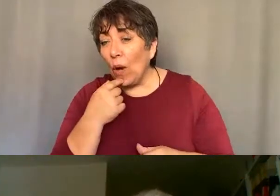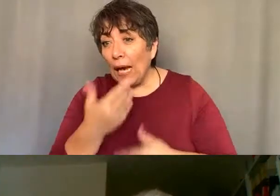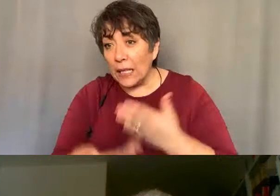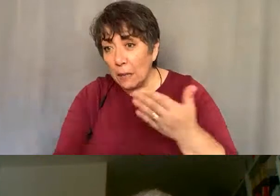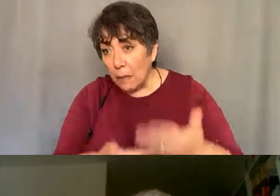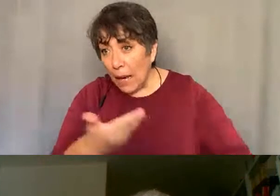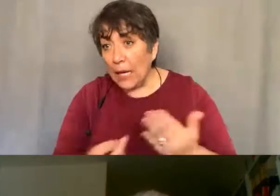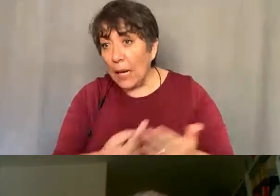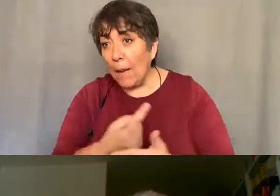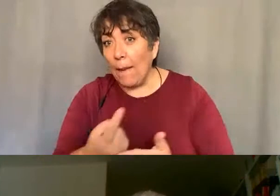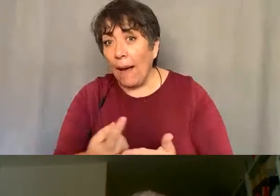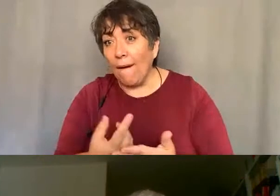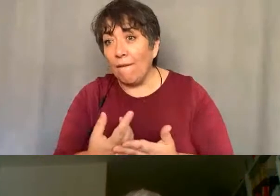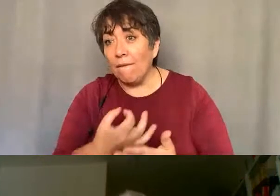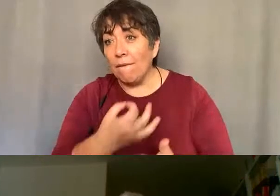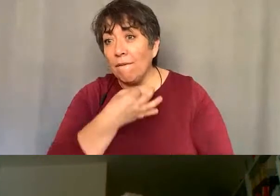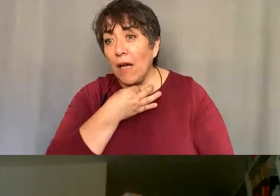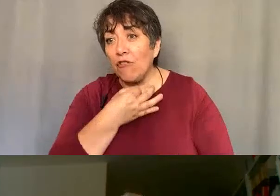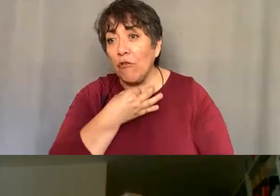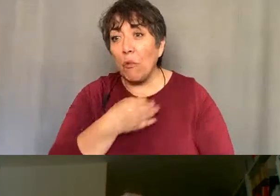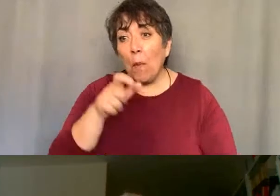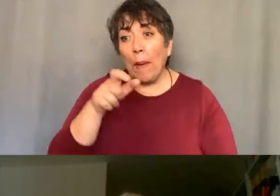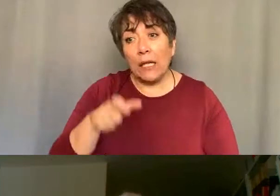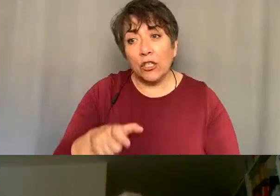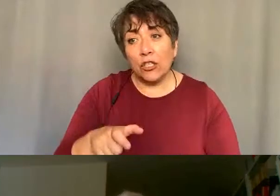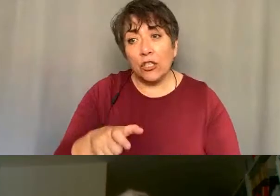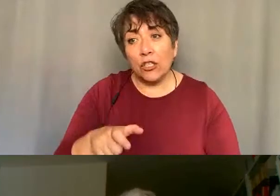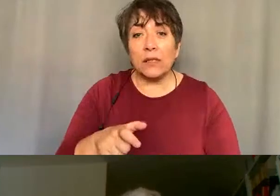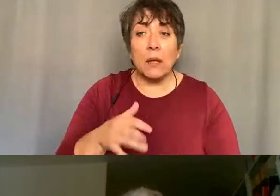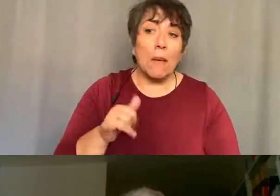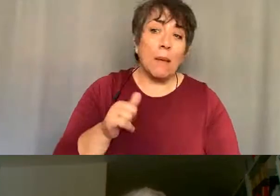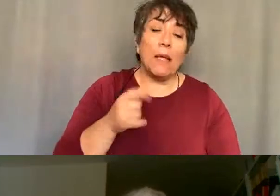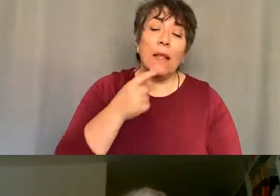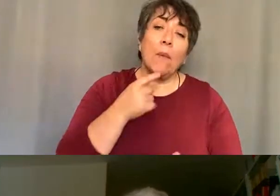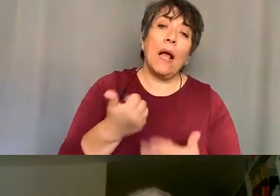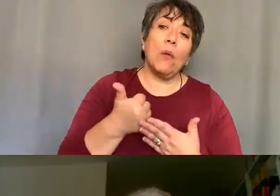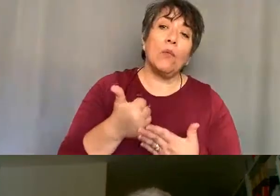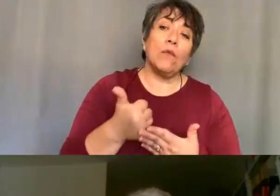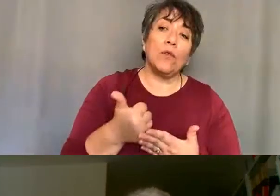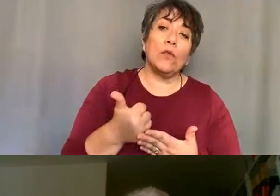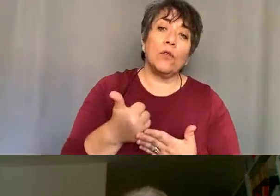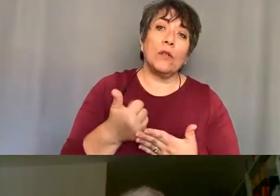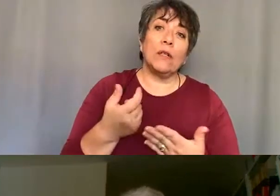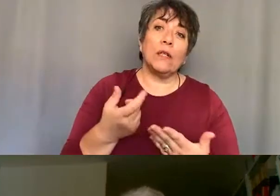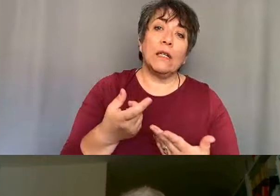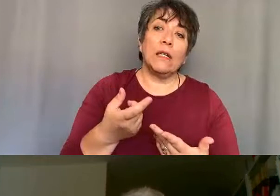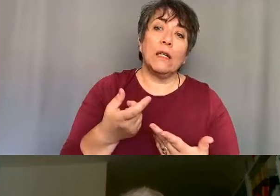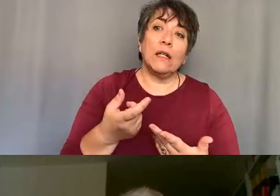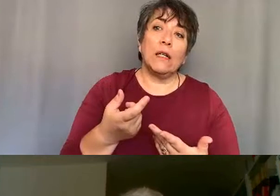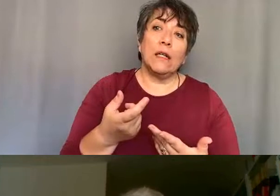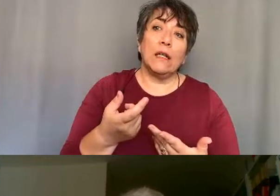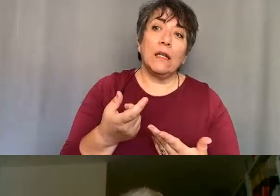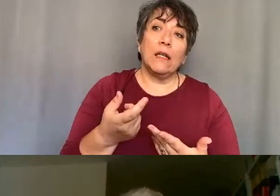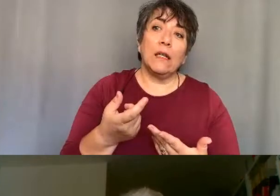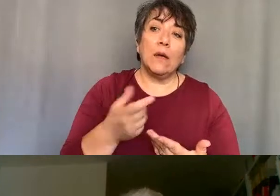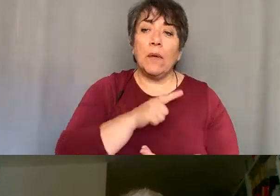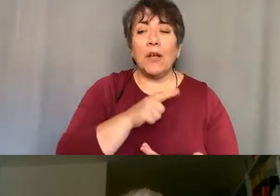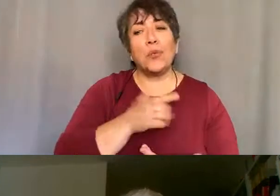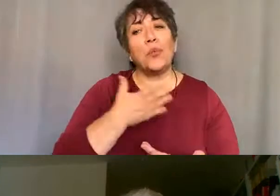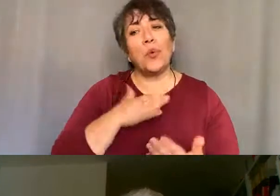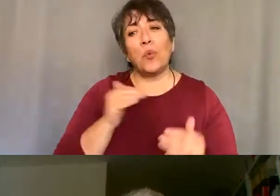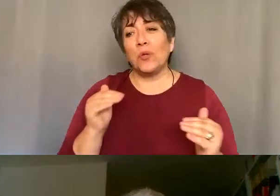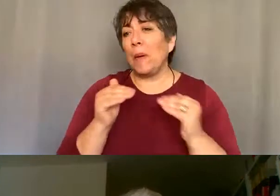them, which may be an option for some patients who aren't able to order via the other routes. It won't suit everybody, and we do want to be